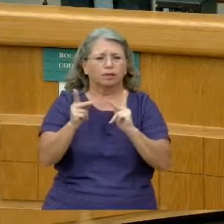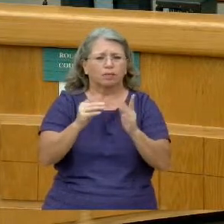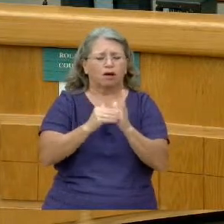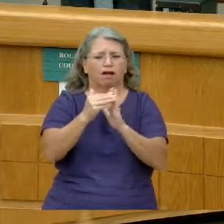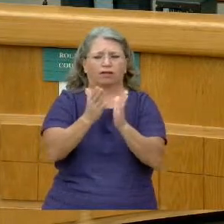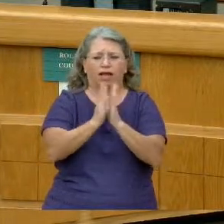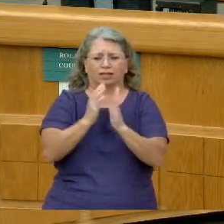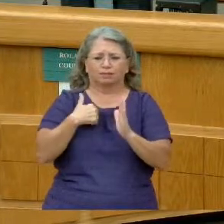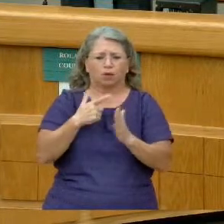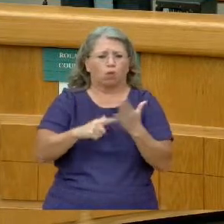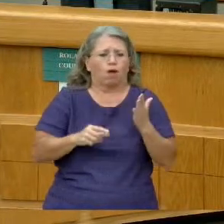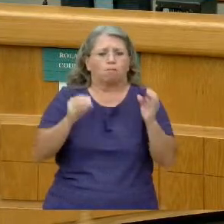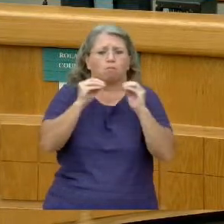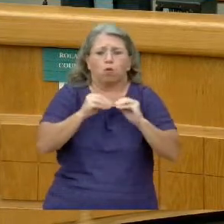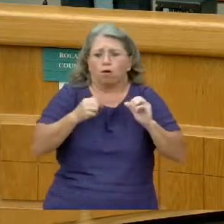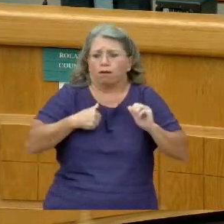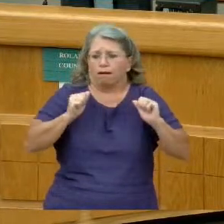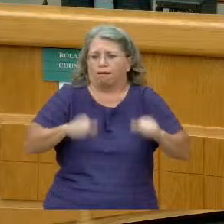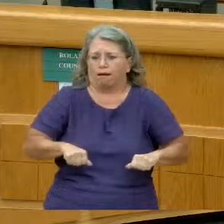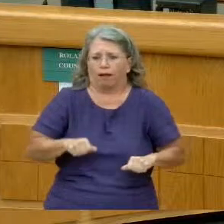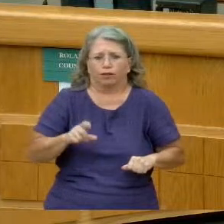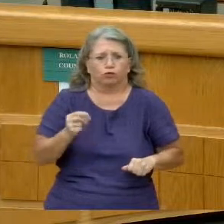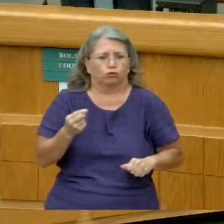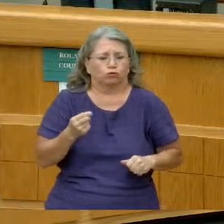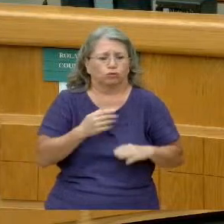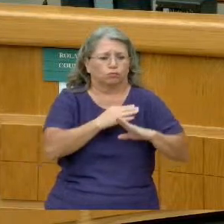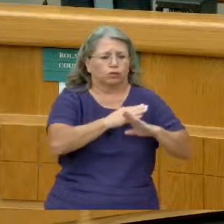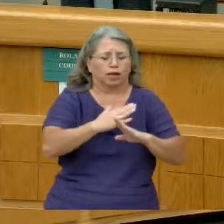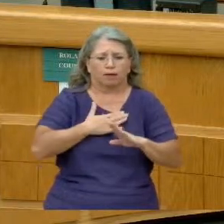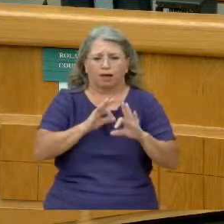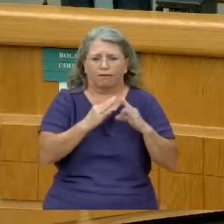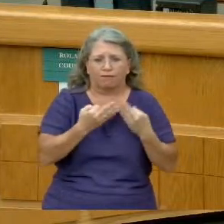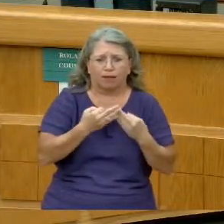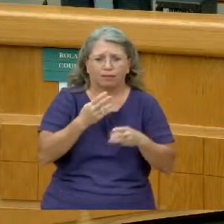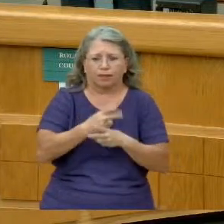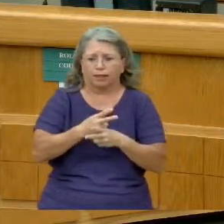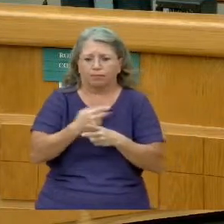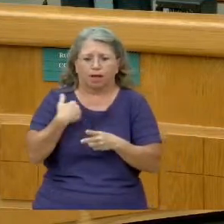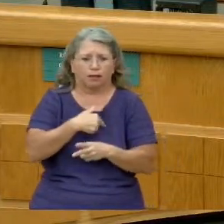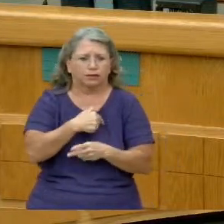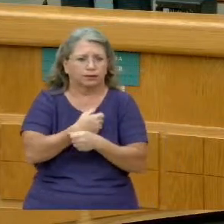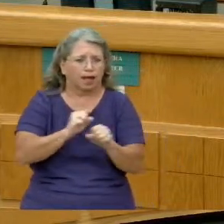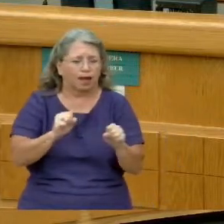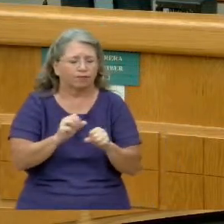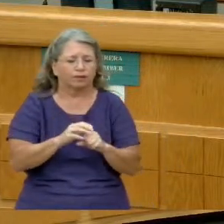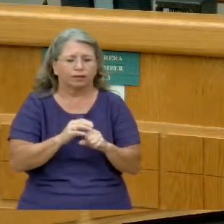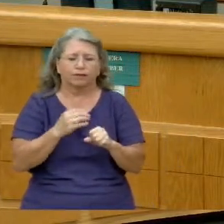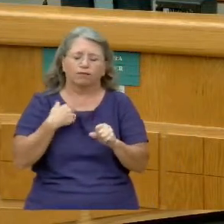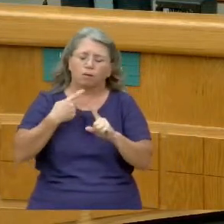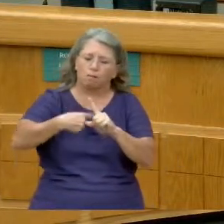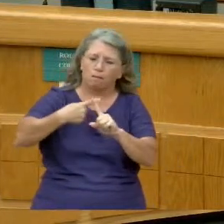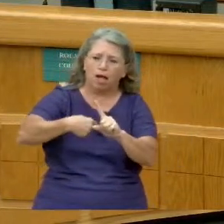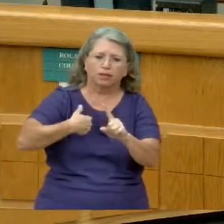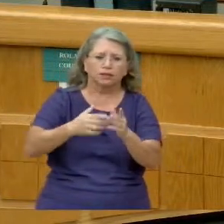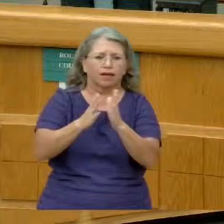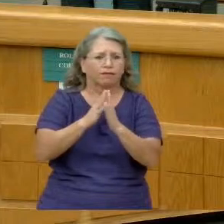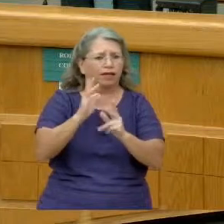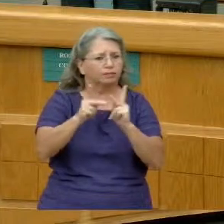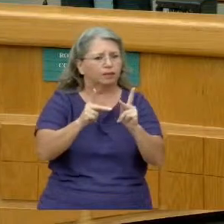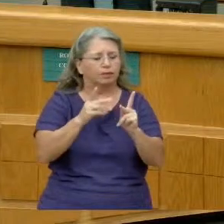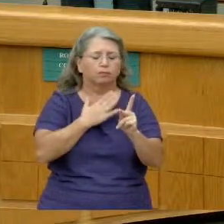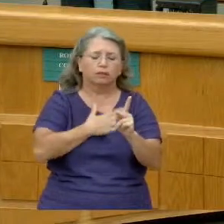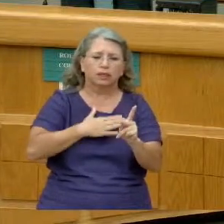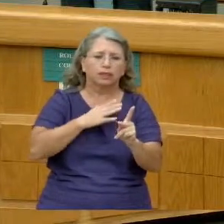all safe? For months now, I have asked people to wash their hands and continue their commitment towards social